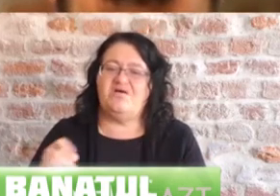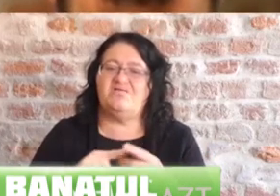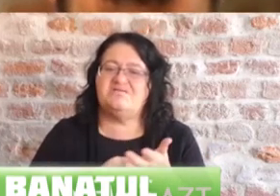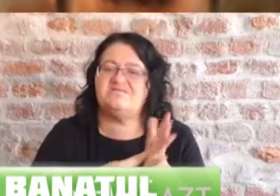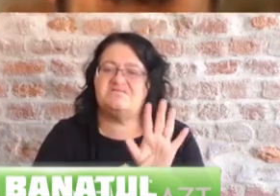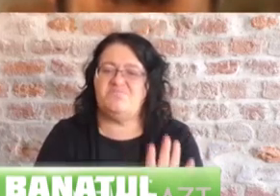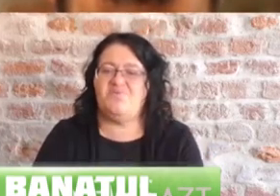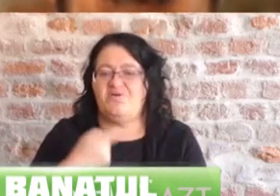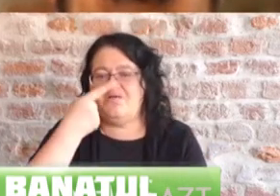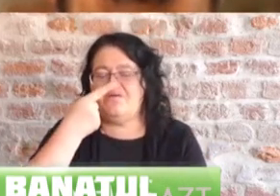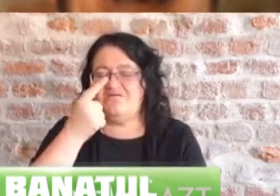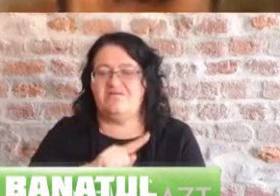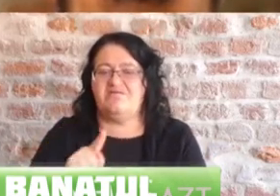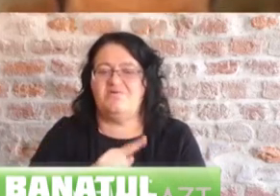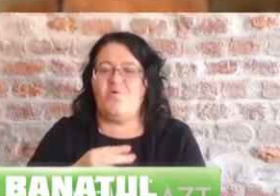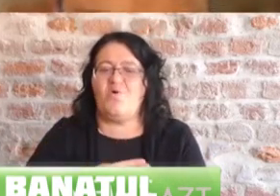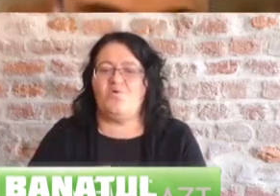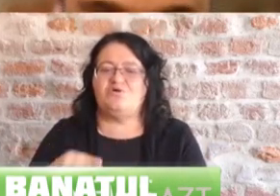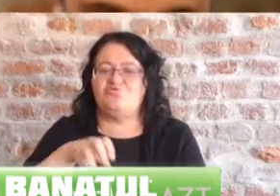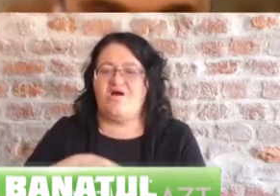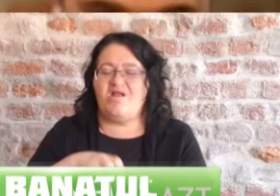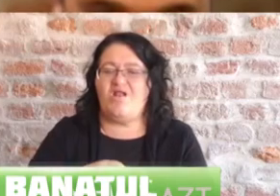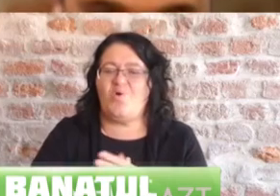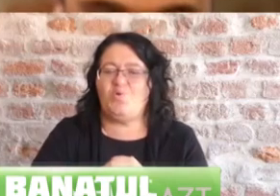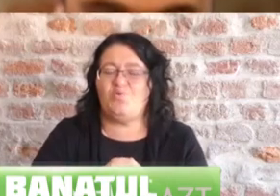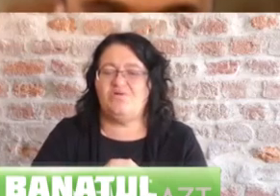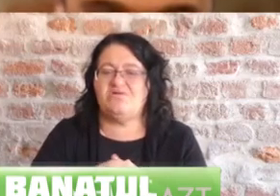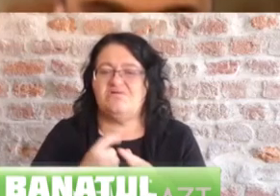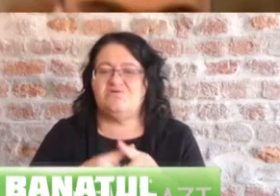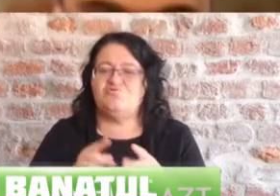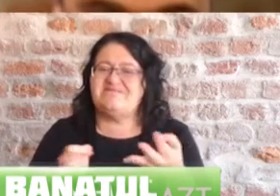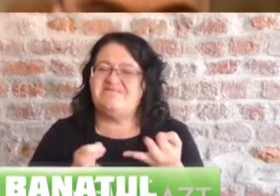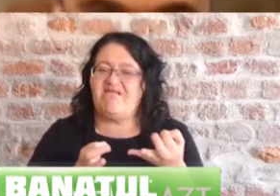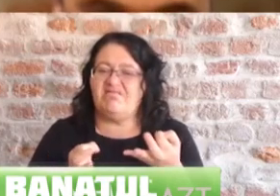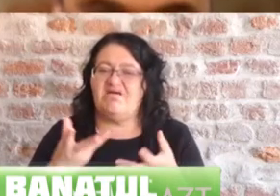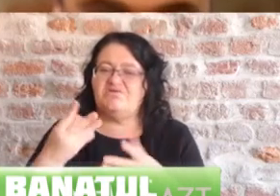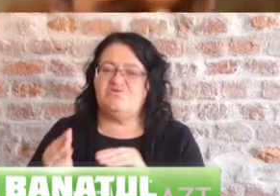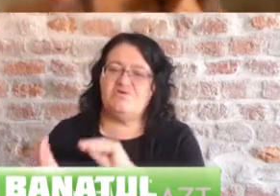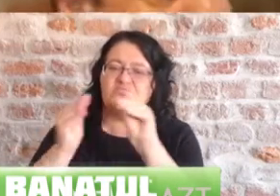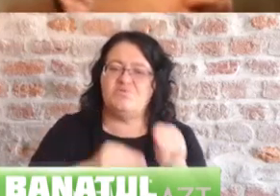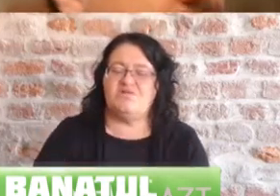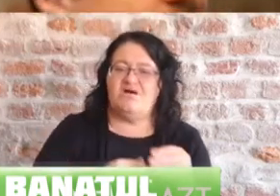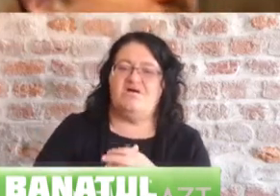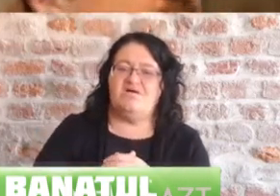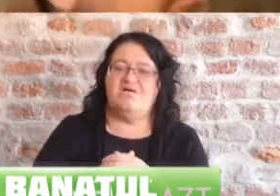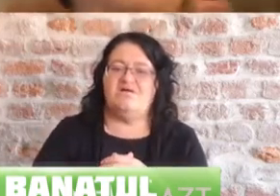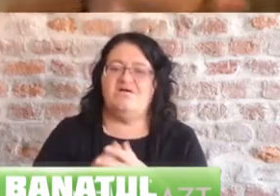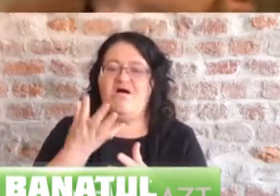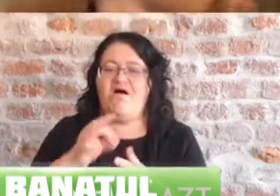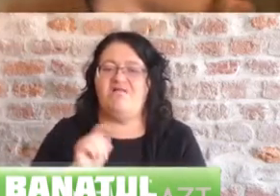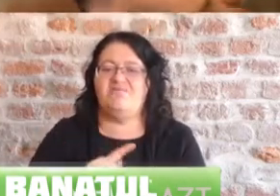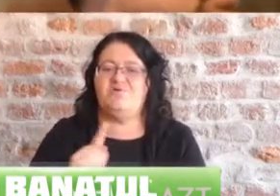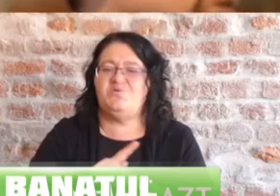symbolic urban elements in their original locations and the strategic relocation of others